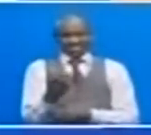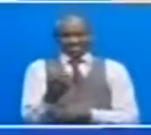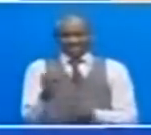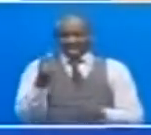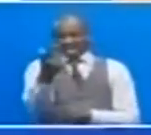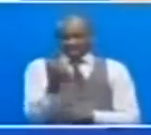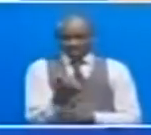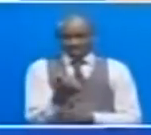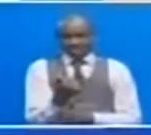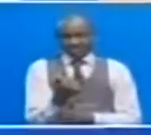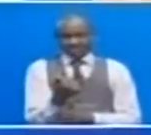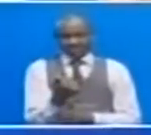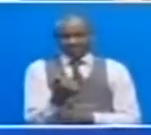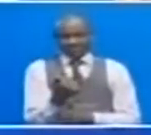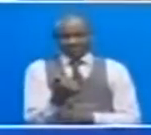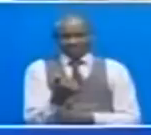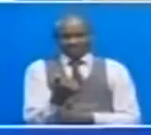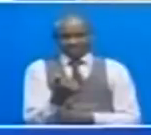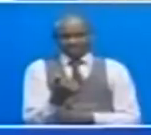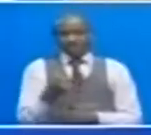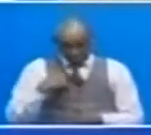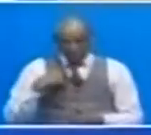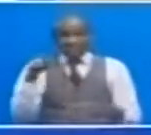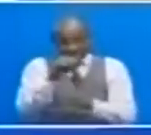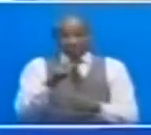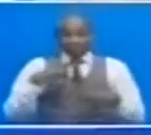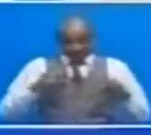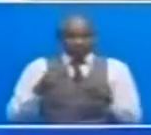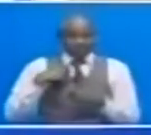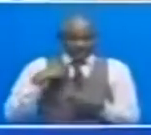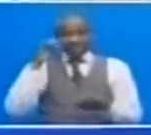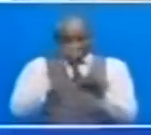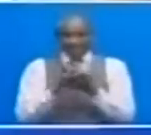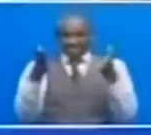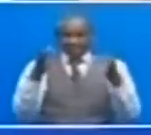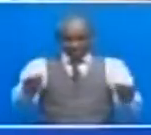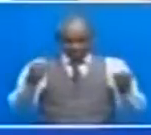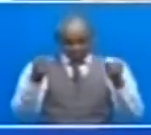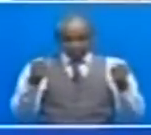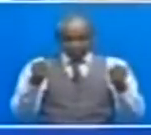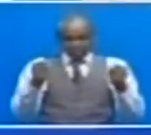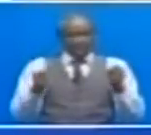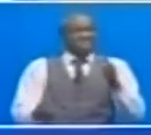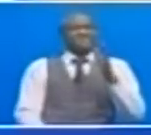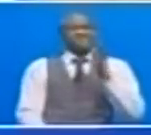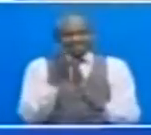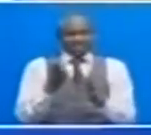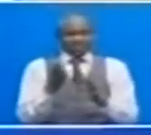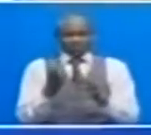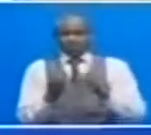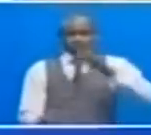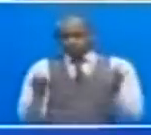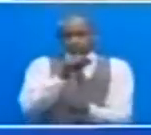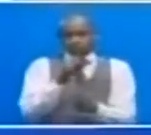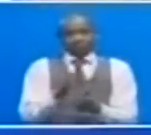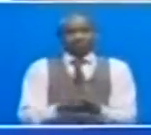car. Due that I was the one who was driving, I believe my hands were very quick to flash the